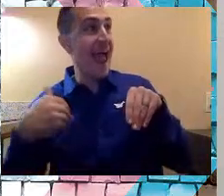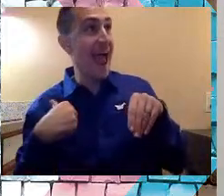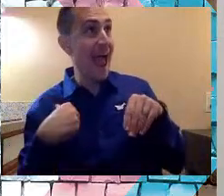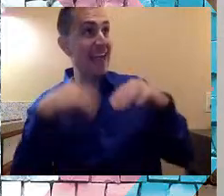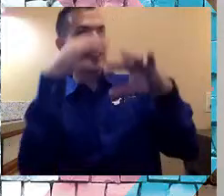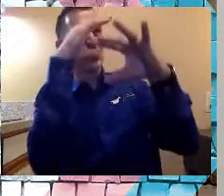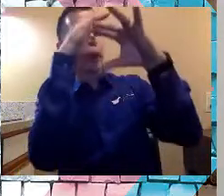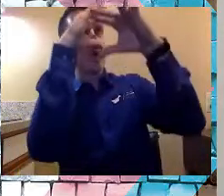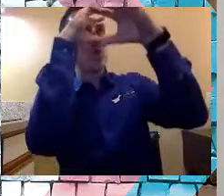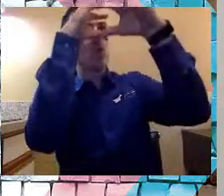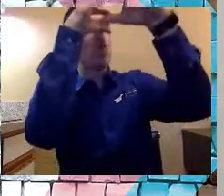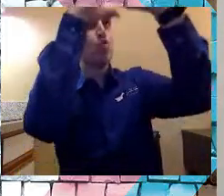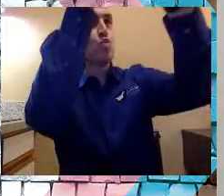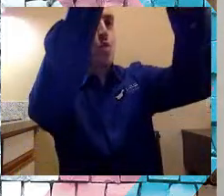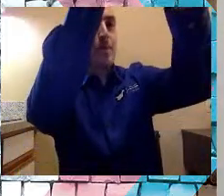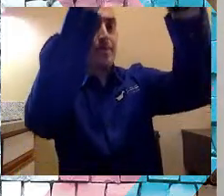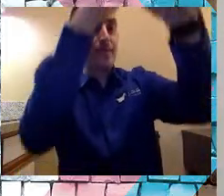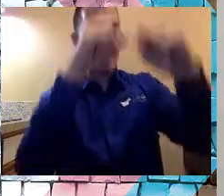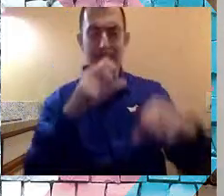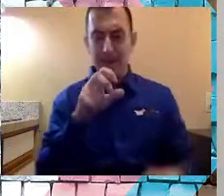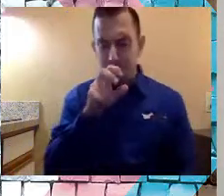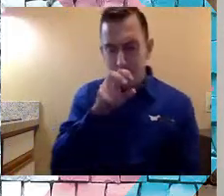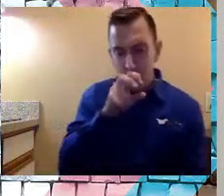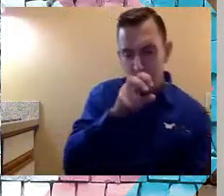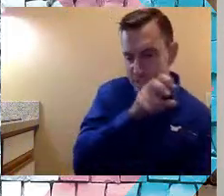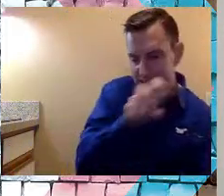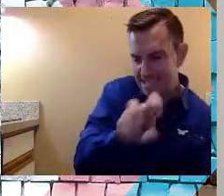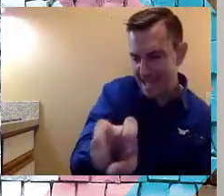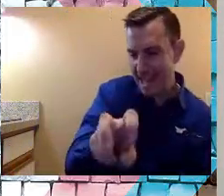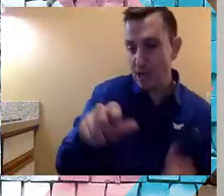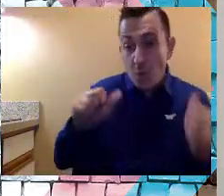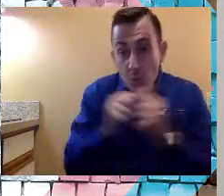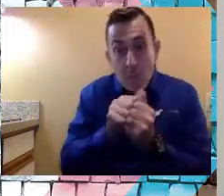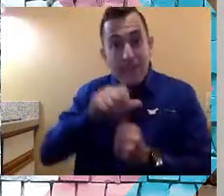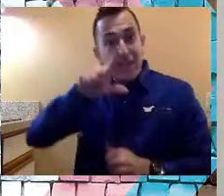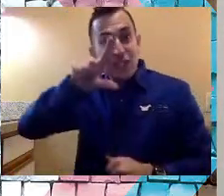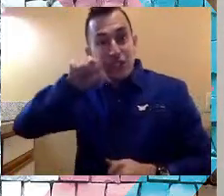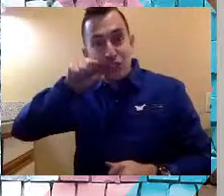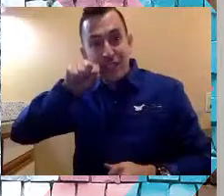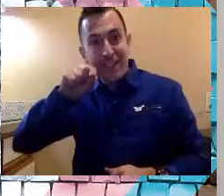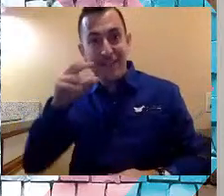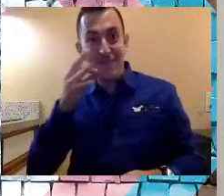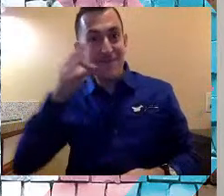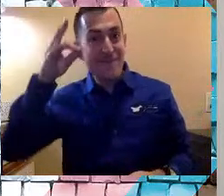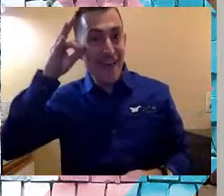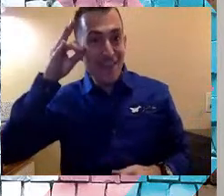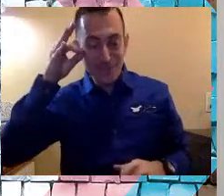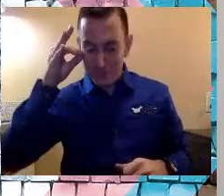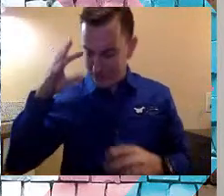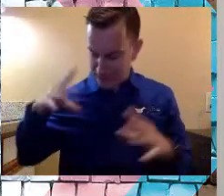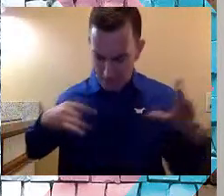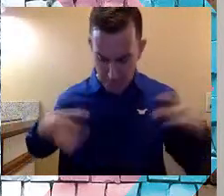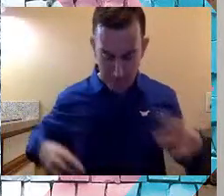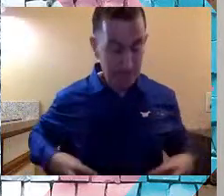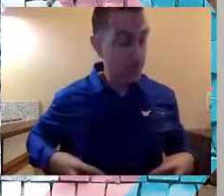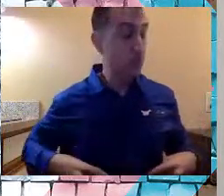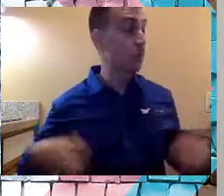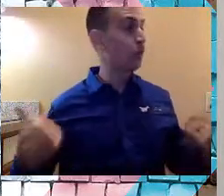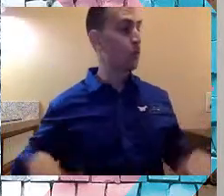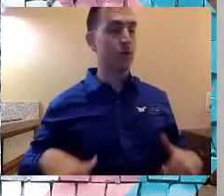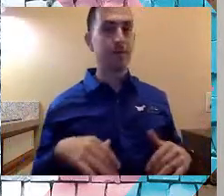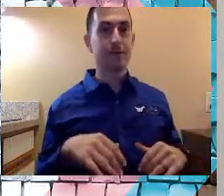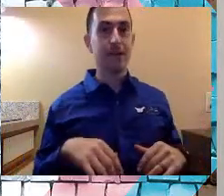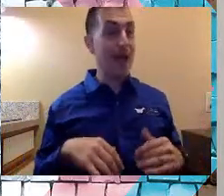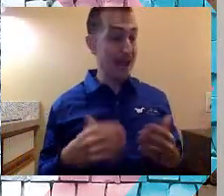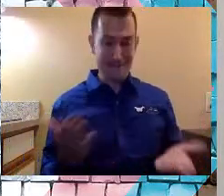that is a snake with chicken feathers. So imaginative. Come